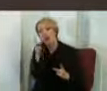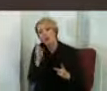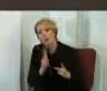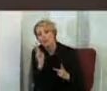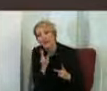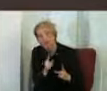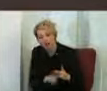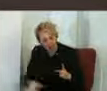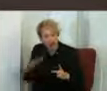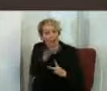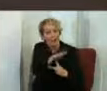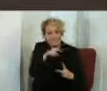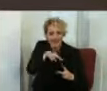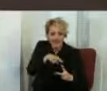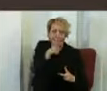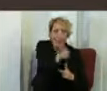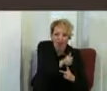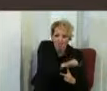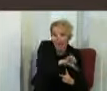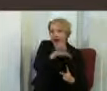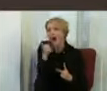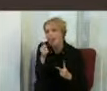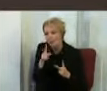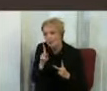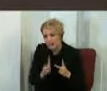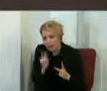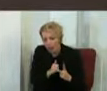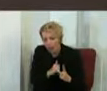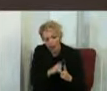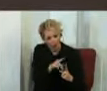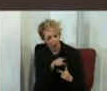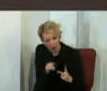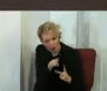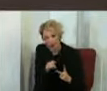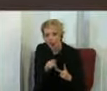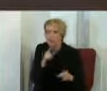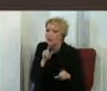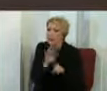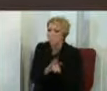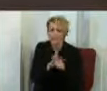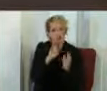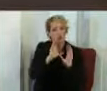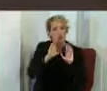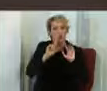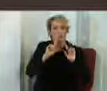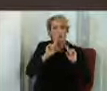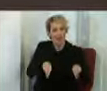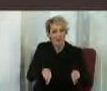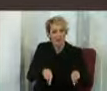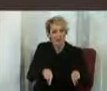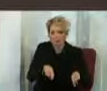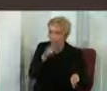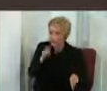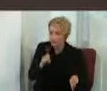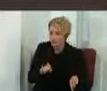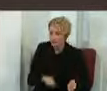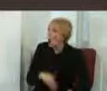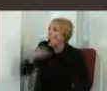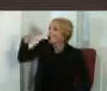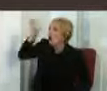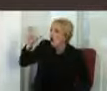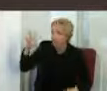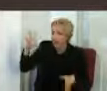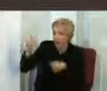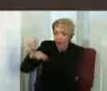manifest when we commit to those commands. And we're so grateful to grab hold of this God and say, yes,